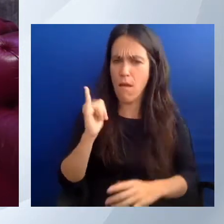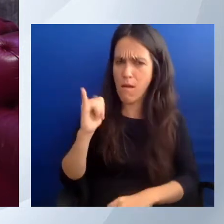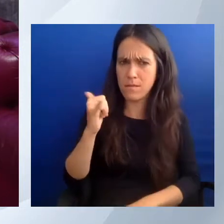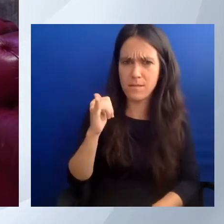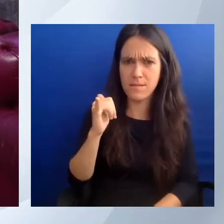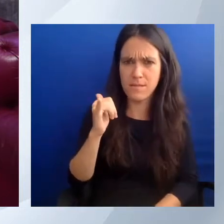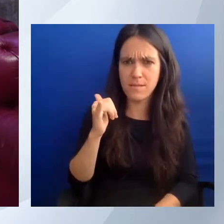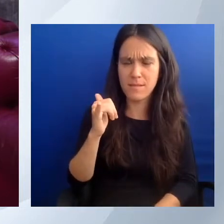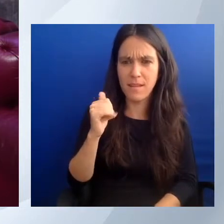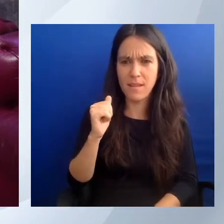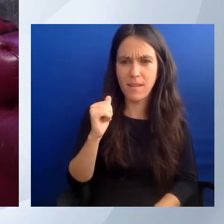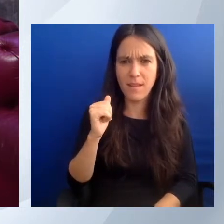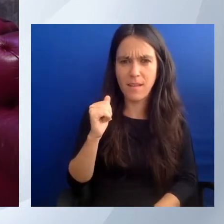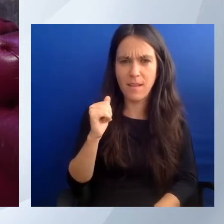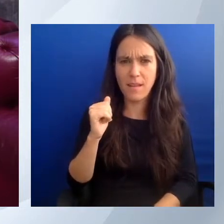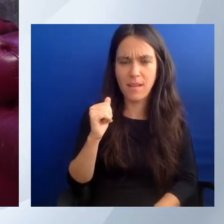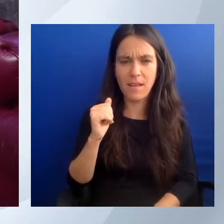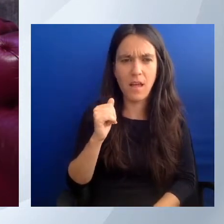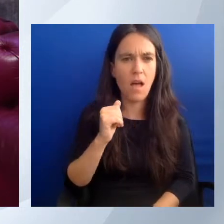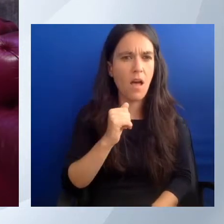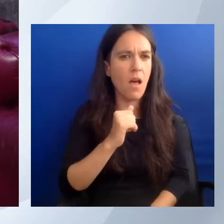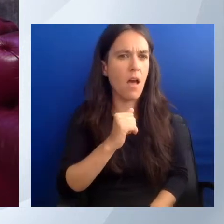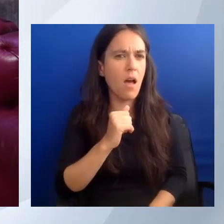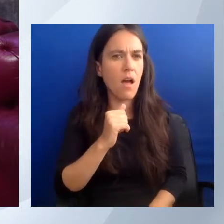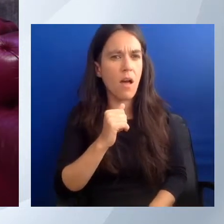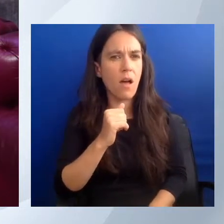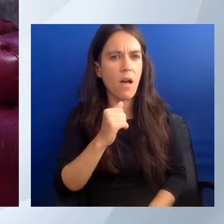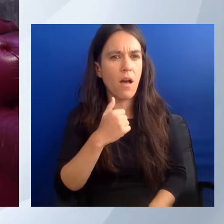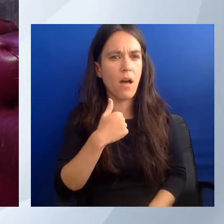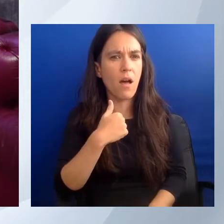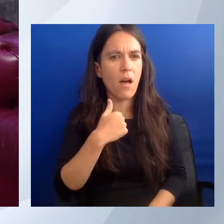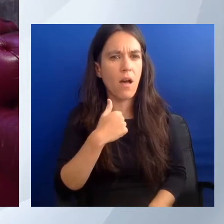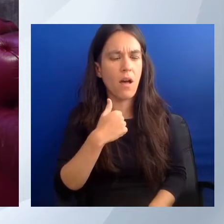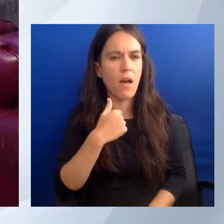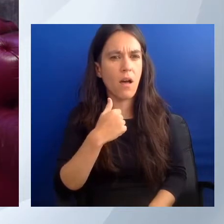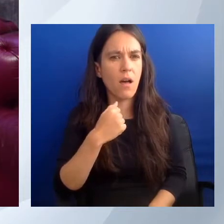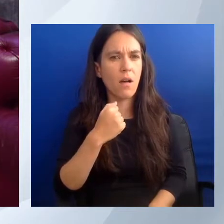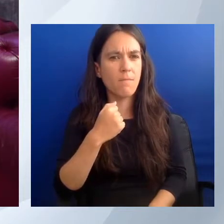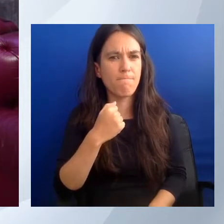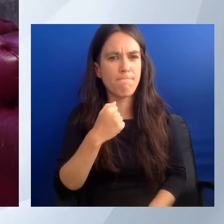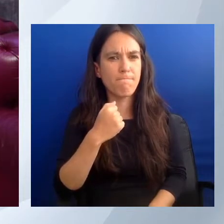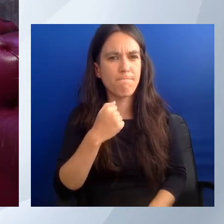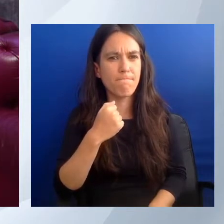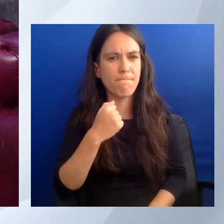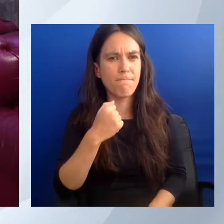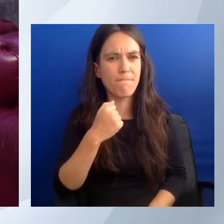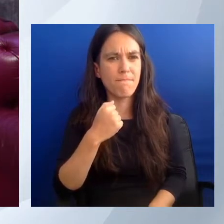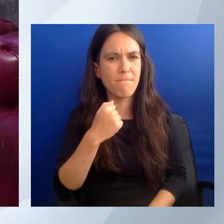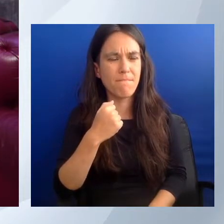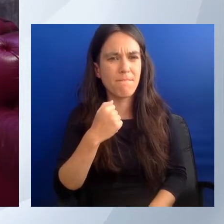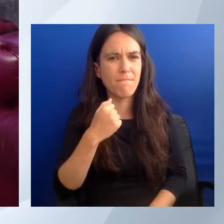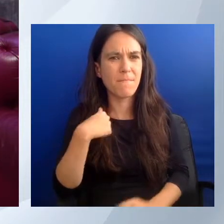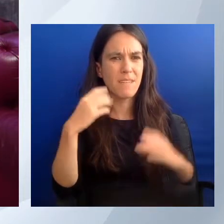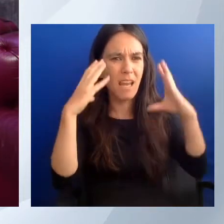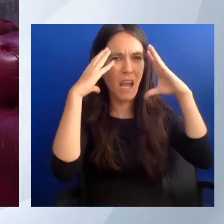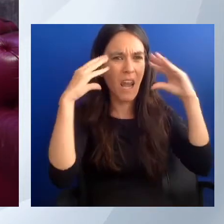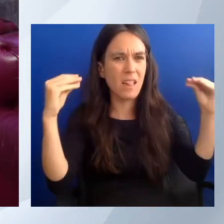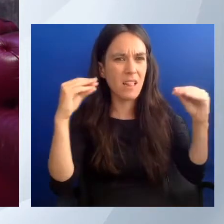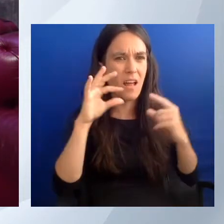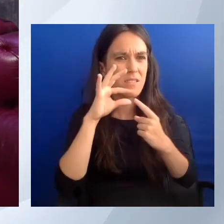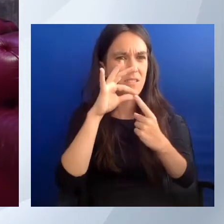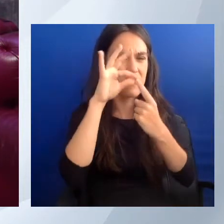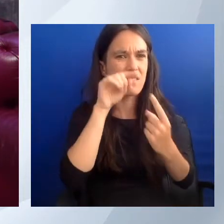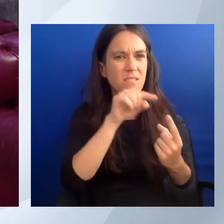back when Henk started, shortly after that I joined and started helping in the Netherlands specifically to set up a meetup nights.